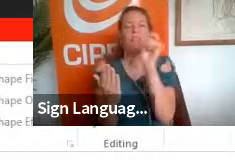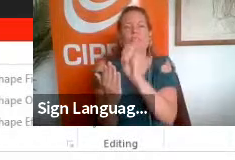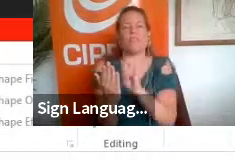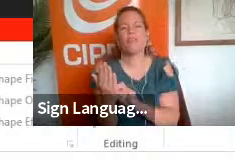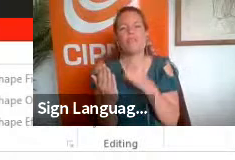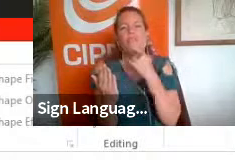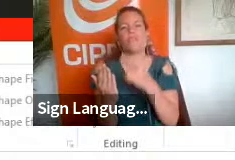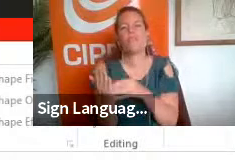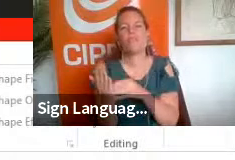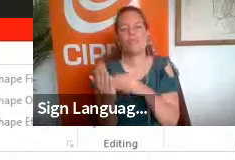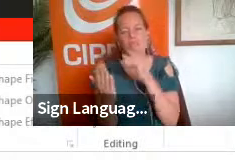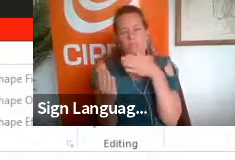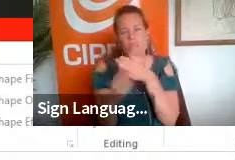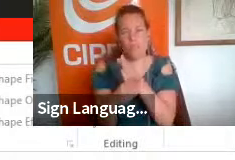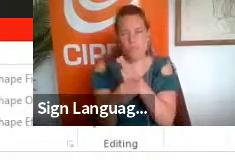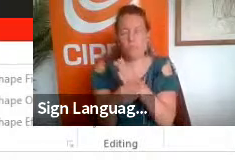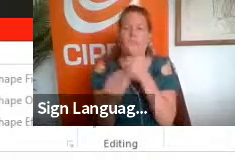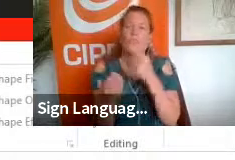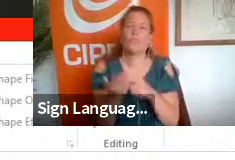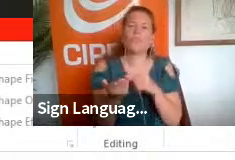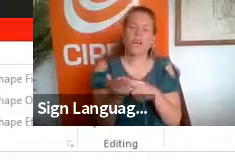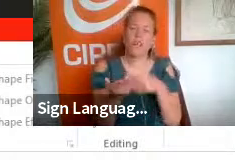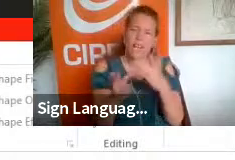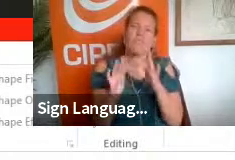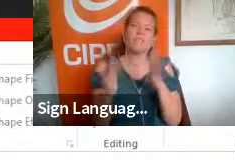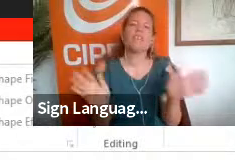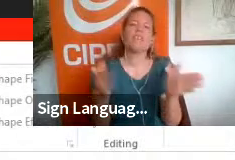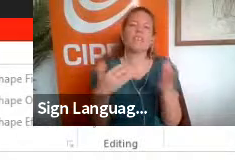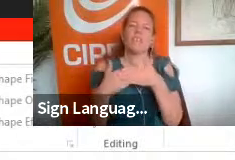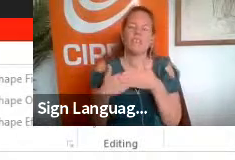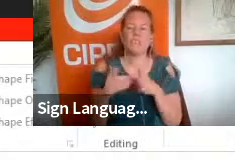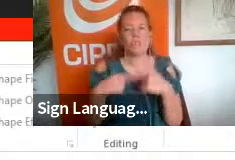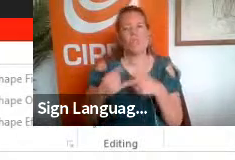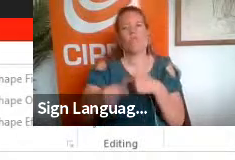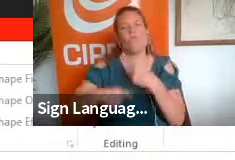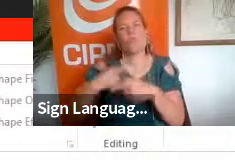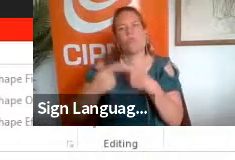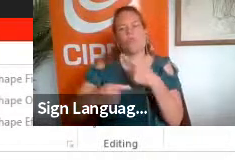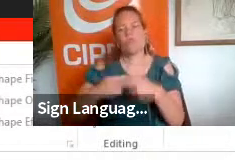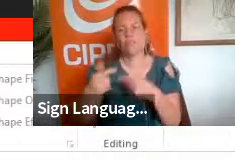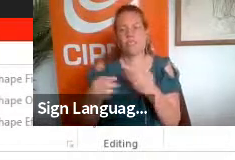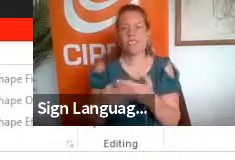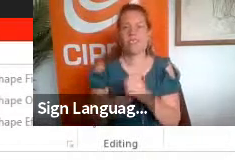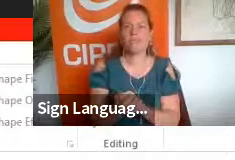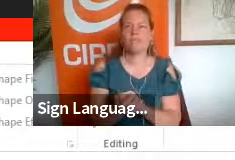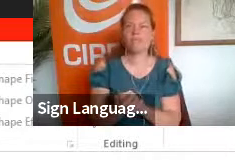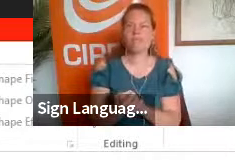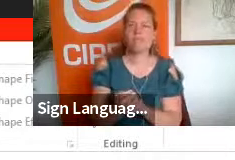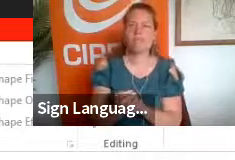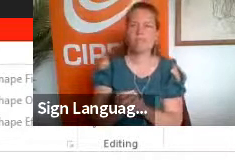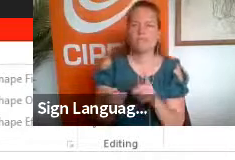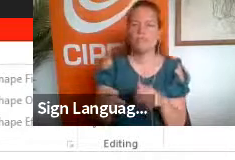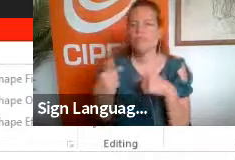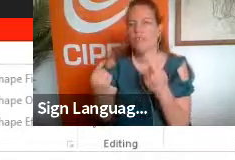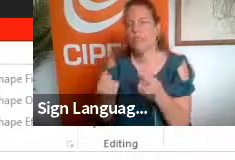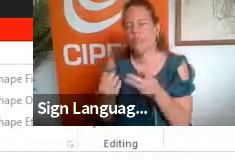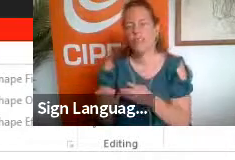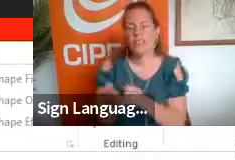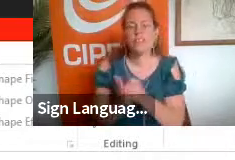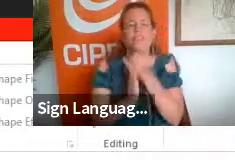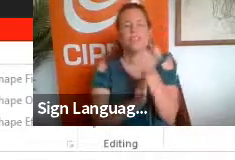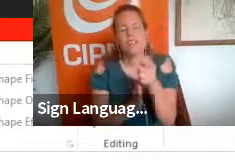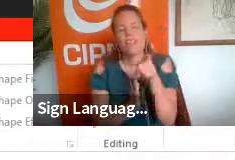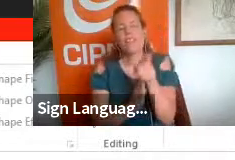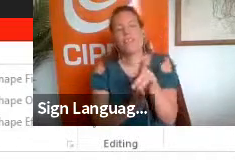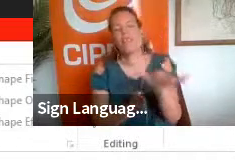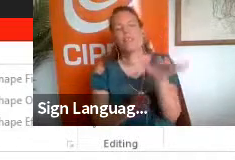internet shutdown in Uganda. So at the same time, we process it, and then assign it to a case